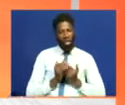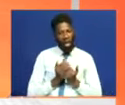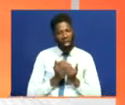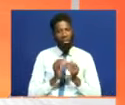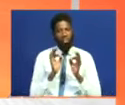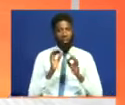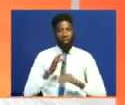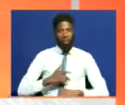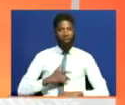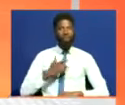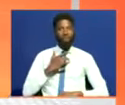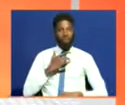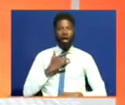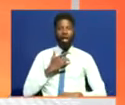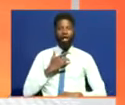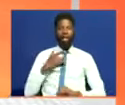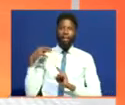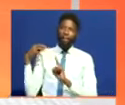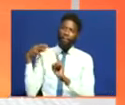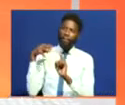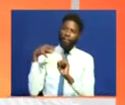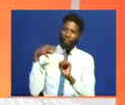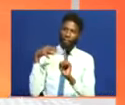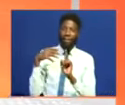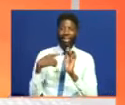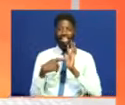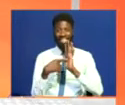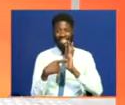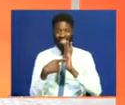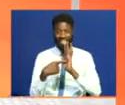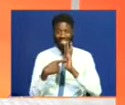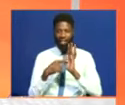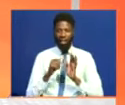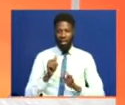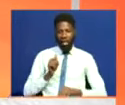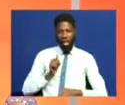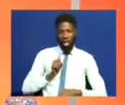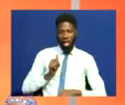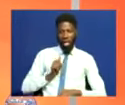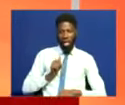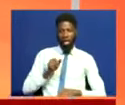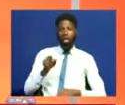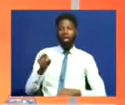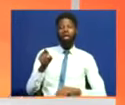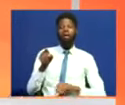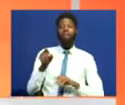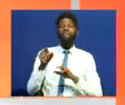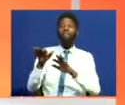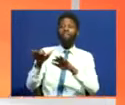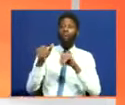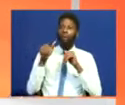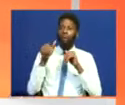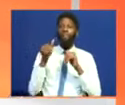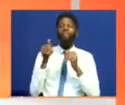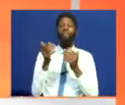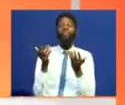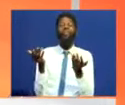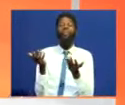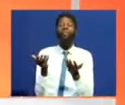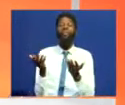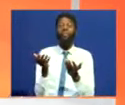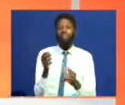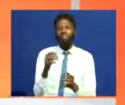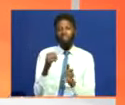And like for the case of the young girl from Makueni, and may soul rest, and I know what the relatives must be going